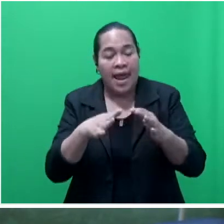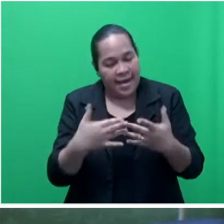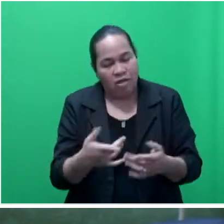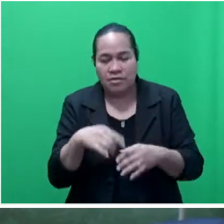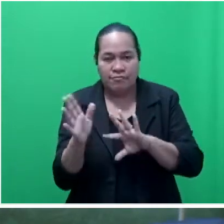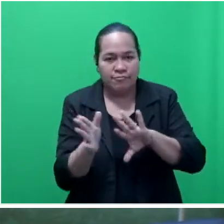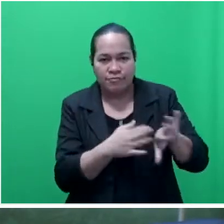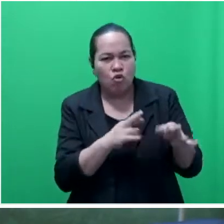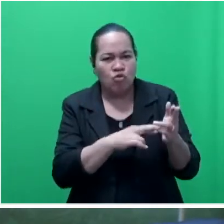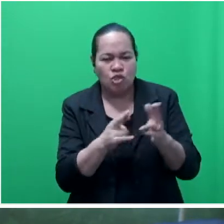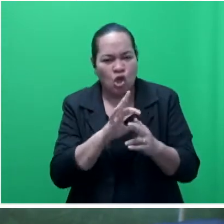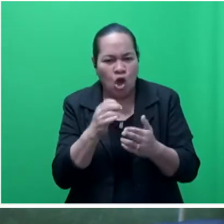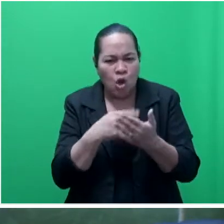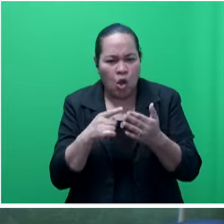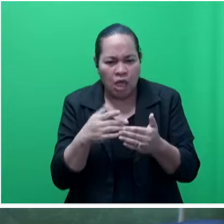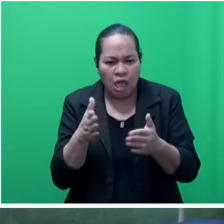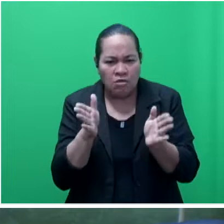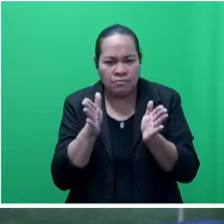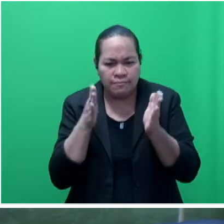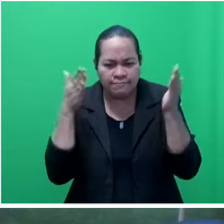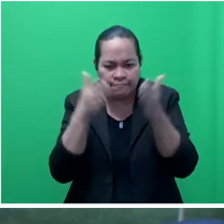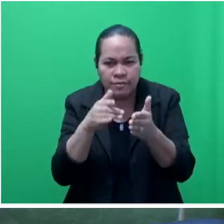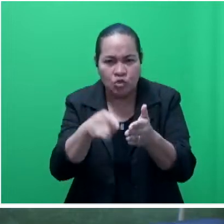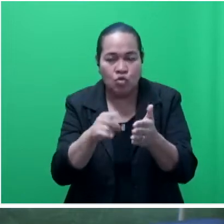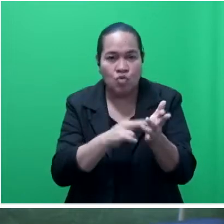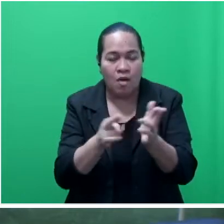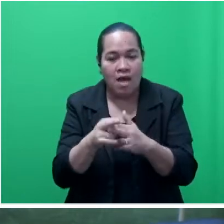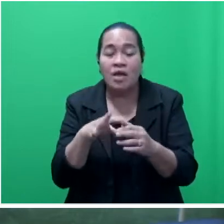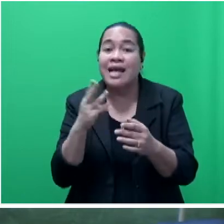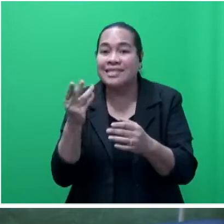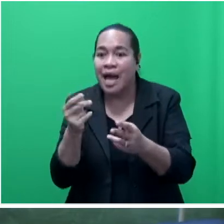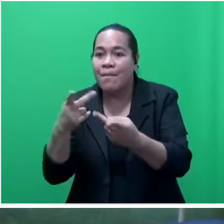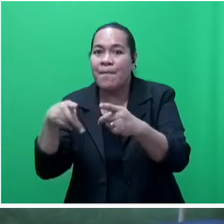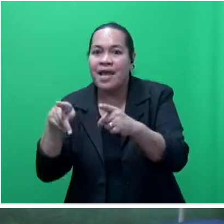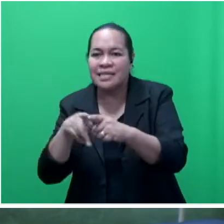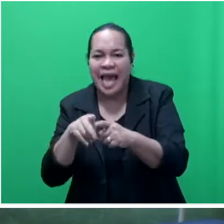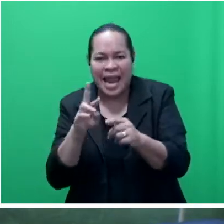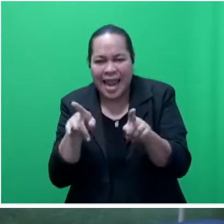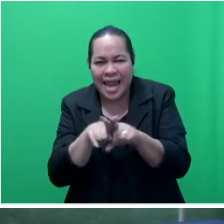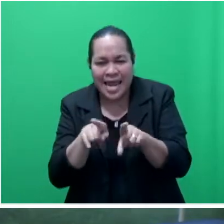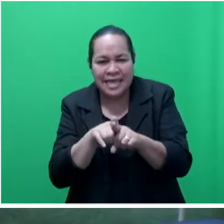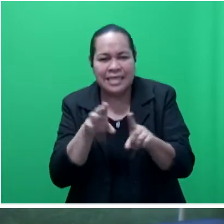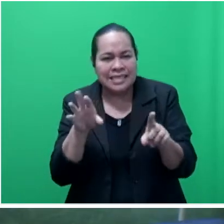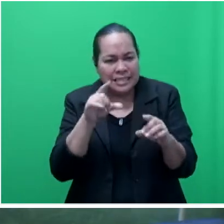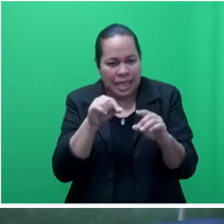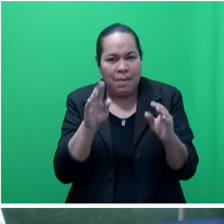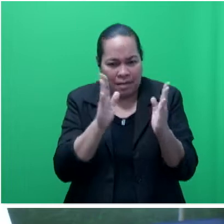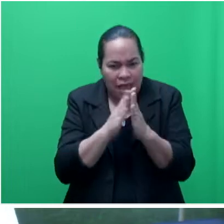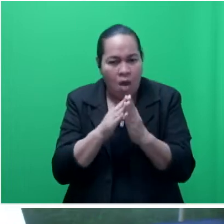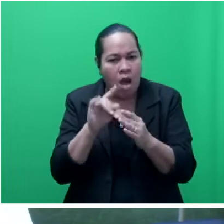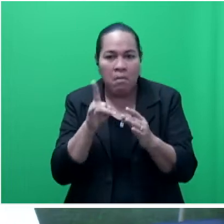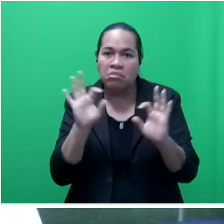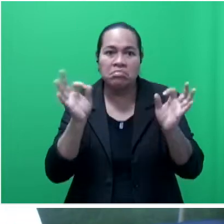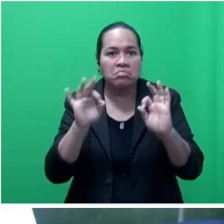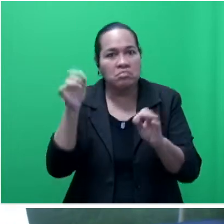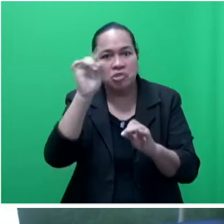projects because it's not only confined to rural areas. There are some areas, Mr. Speaker, sir, that are peri-urban areas that don't even have electricity. So we're also connecting those